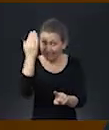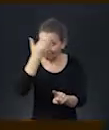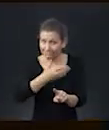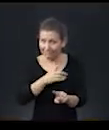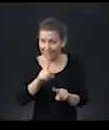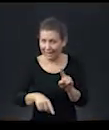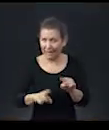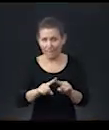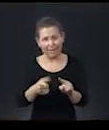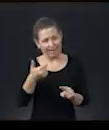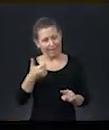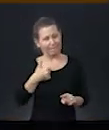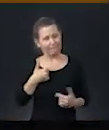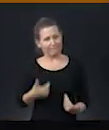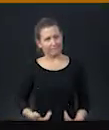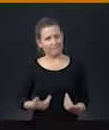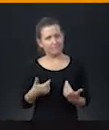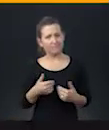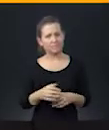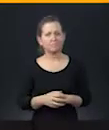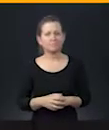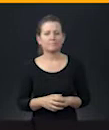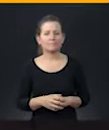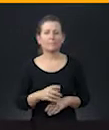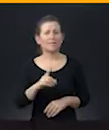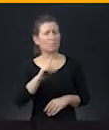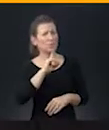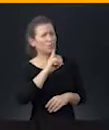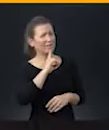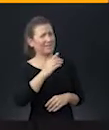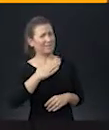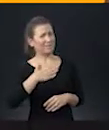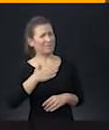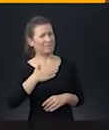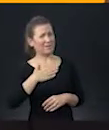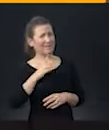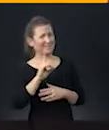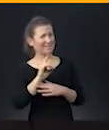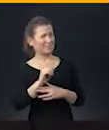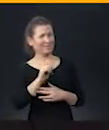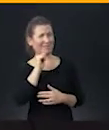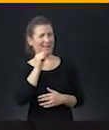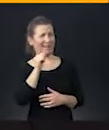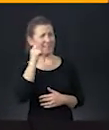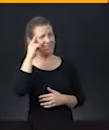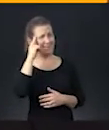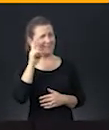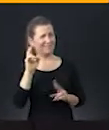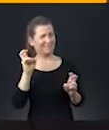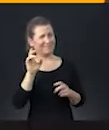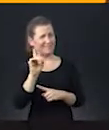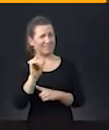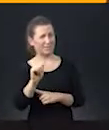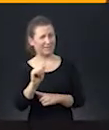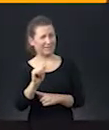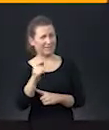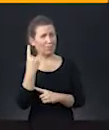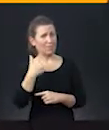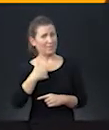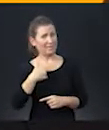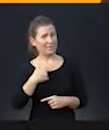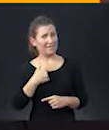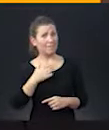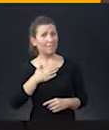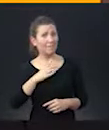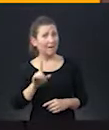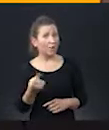there. You know, I really don't consider my disability a disability. I mean, really for me,